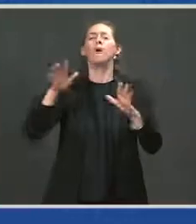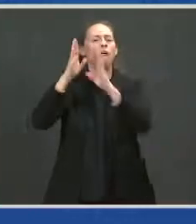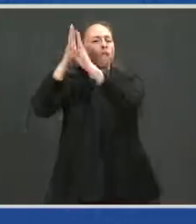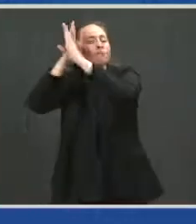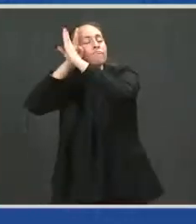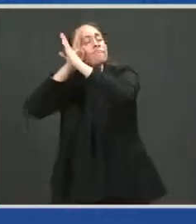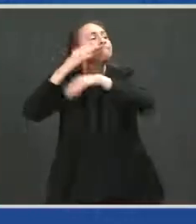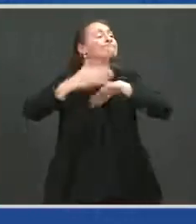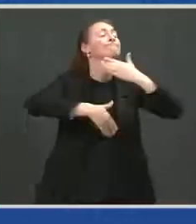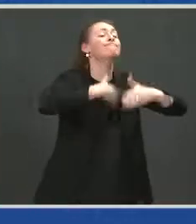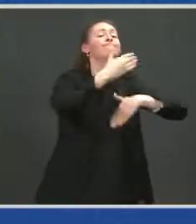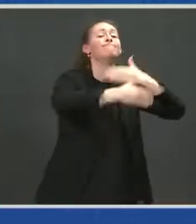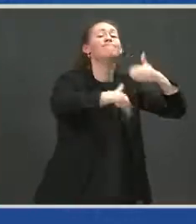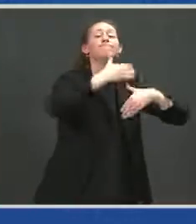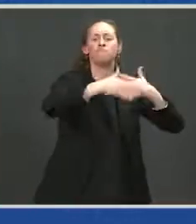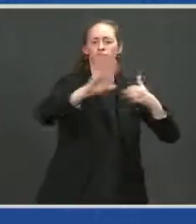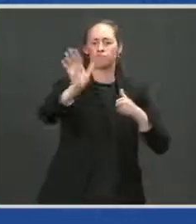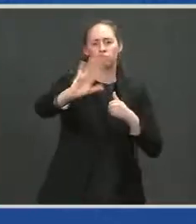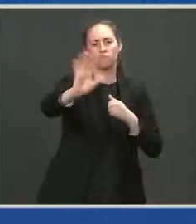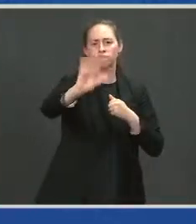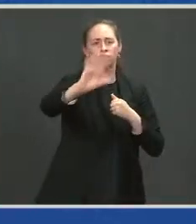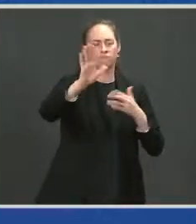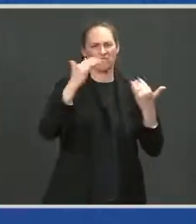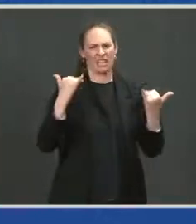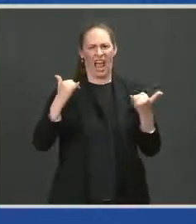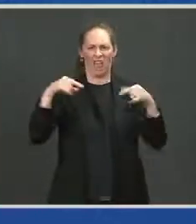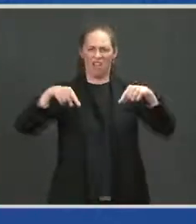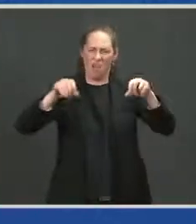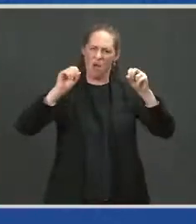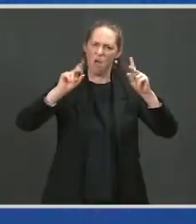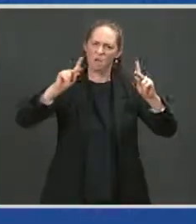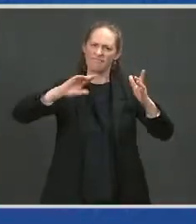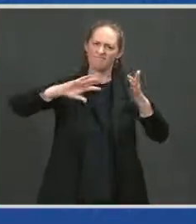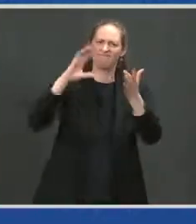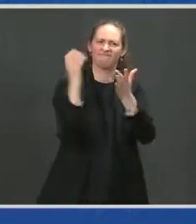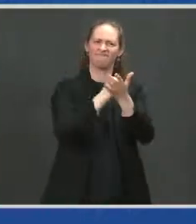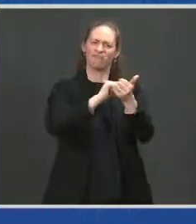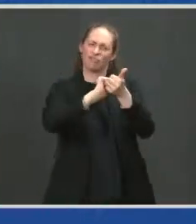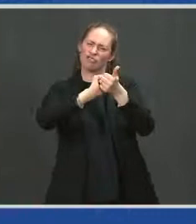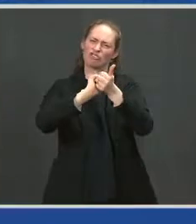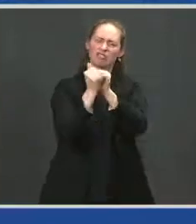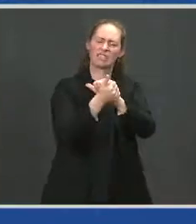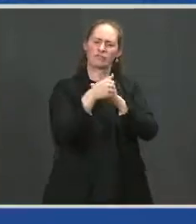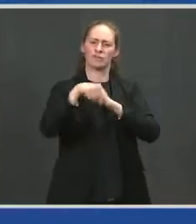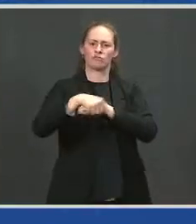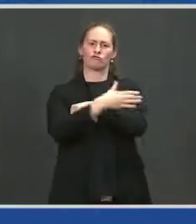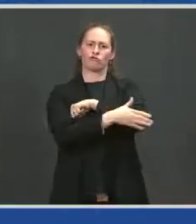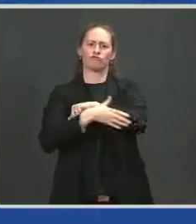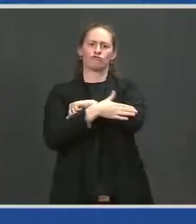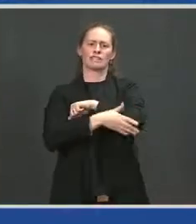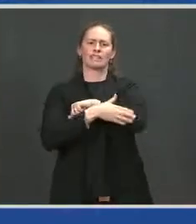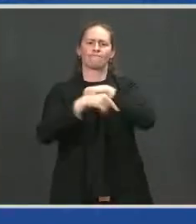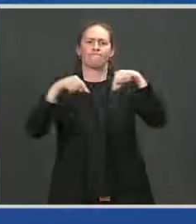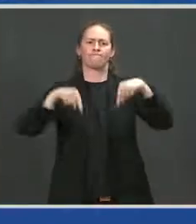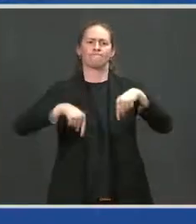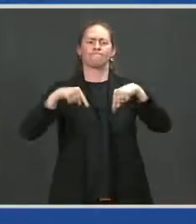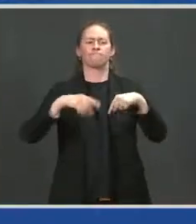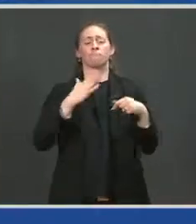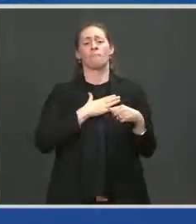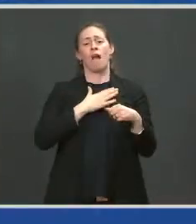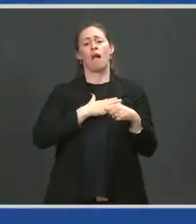We have a chance to begin to change the trajectory in this country. It's my hope and prayer